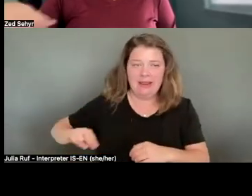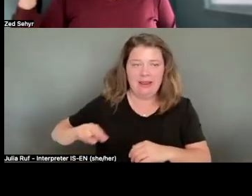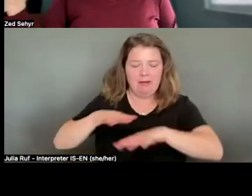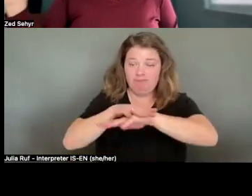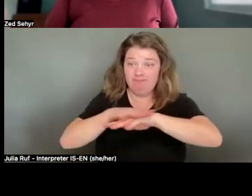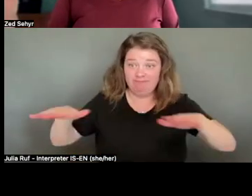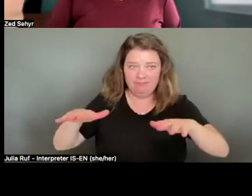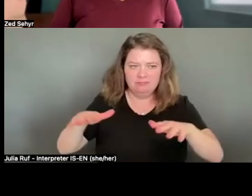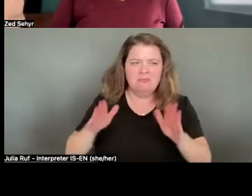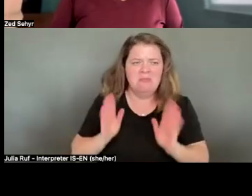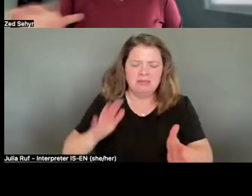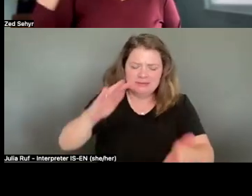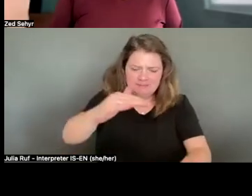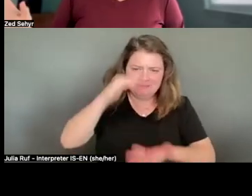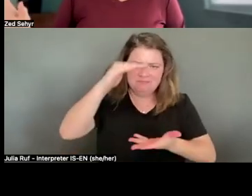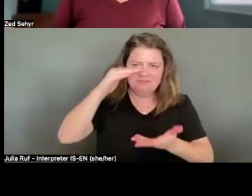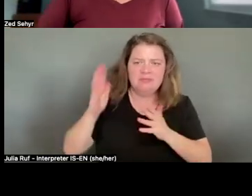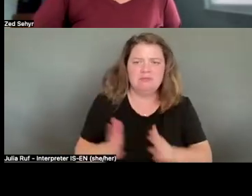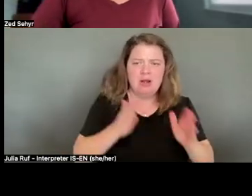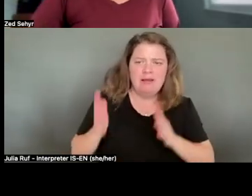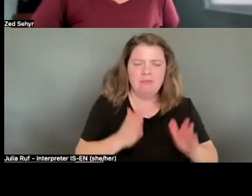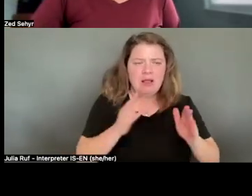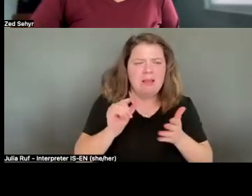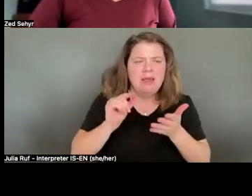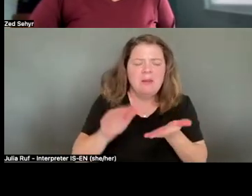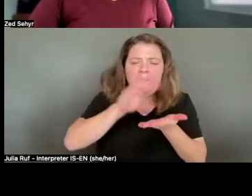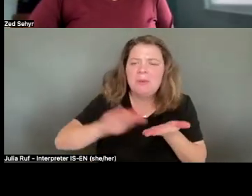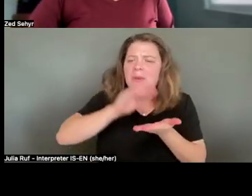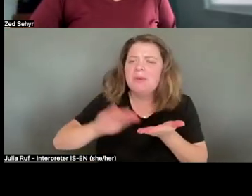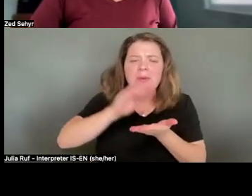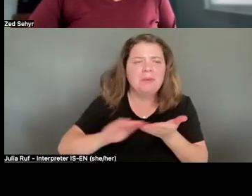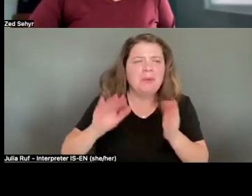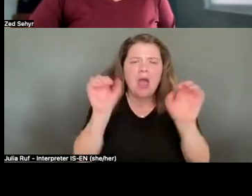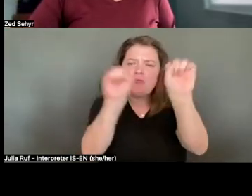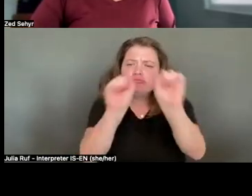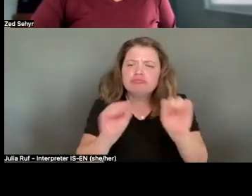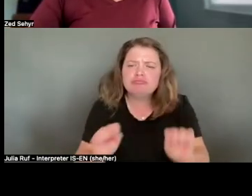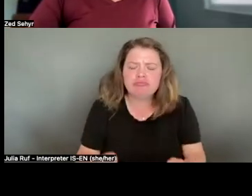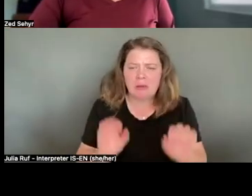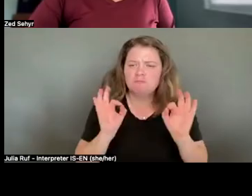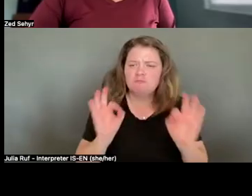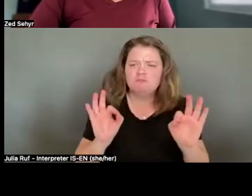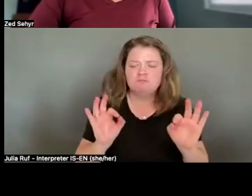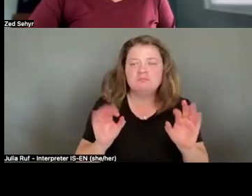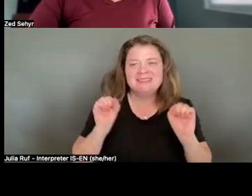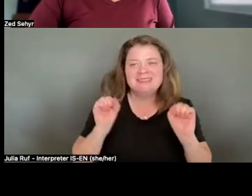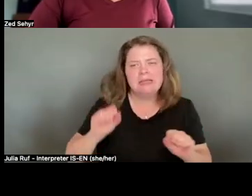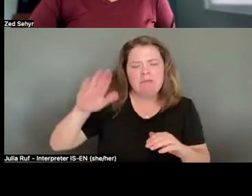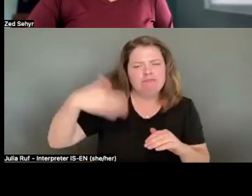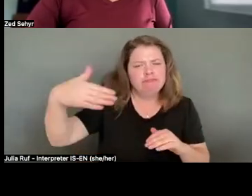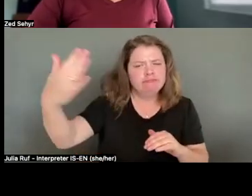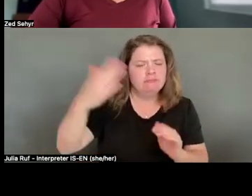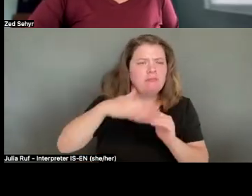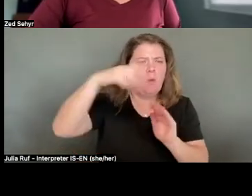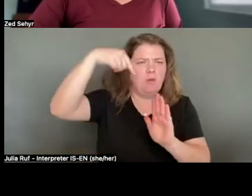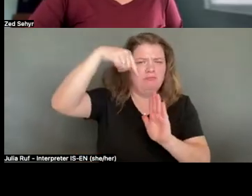basically ran it through a little bit of a cleaning process. And I'd be very happy to discuss this later, but just for the sake